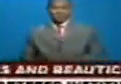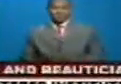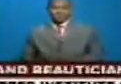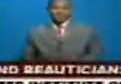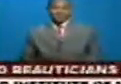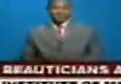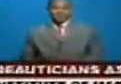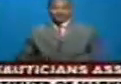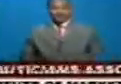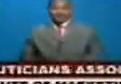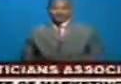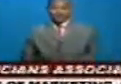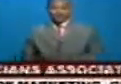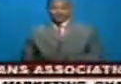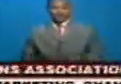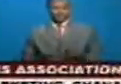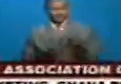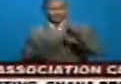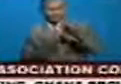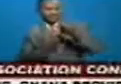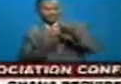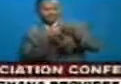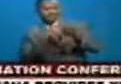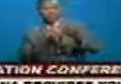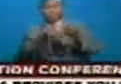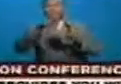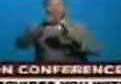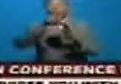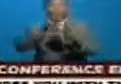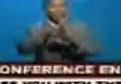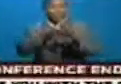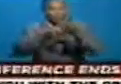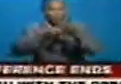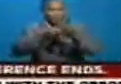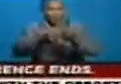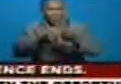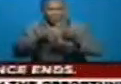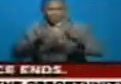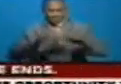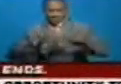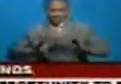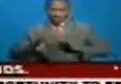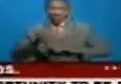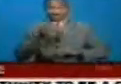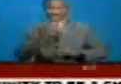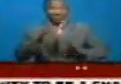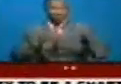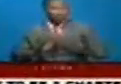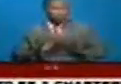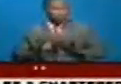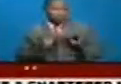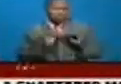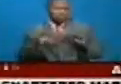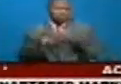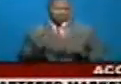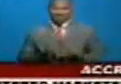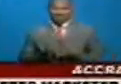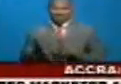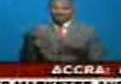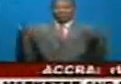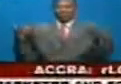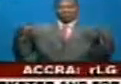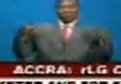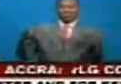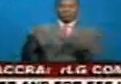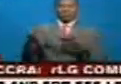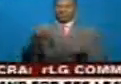regard for upholding the principles of morality. Some of us do not